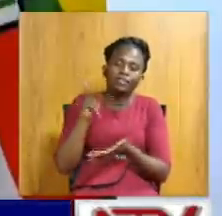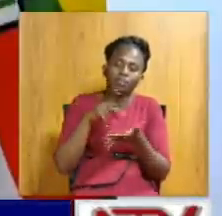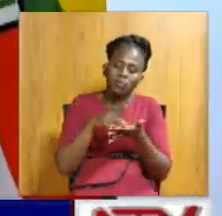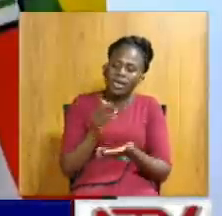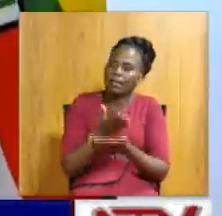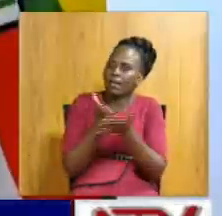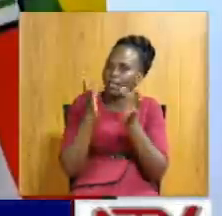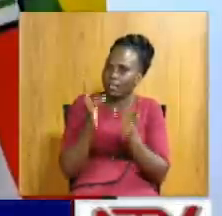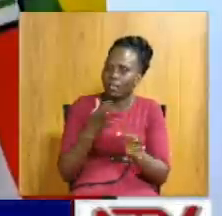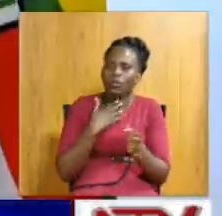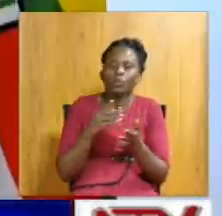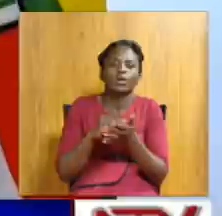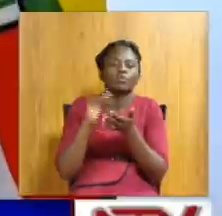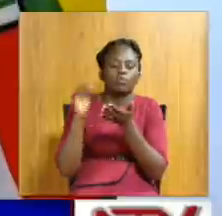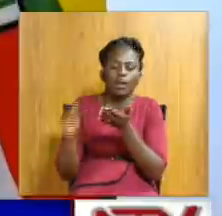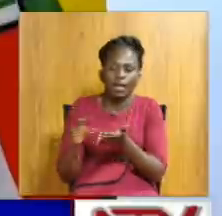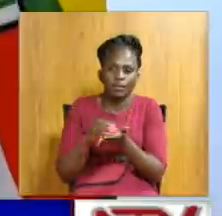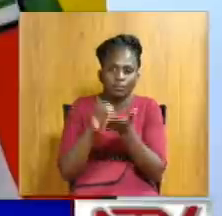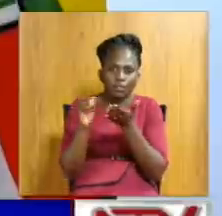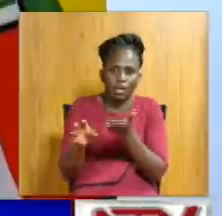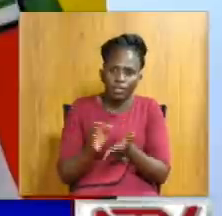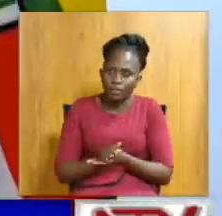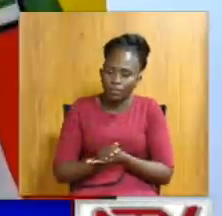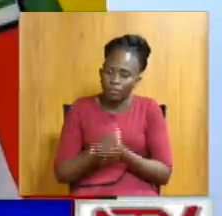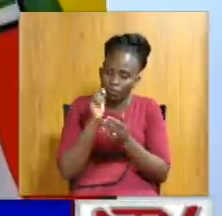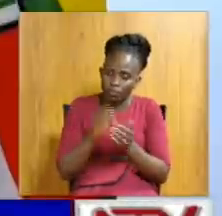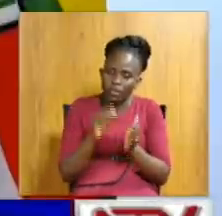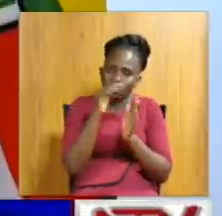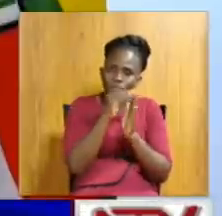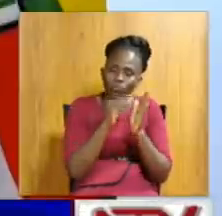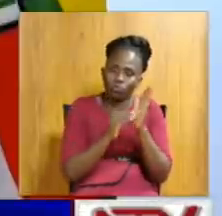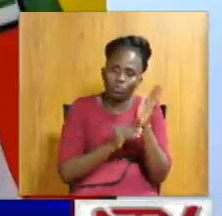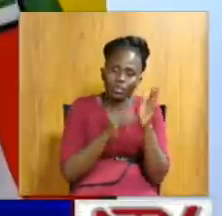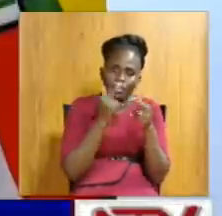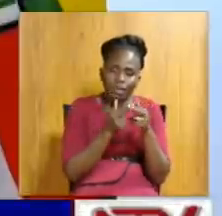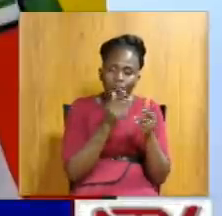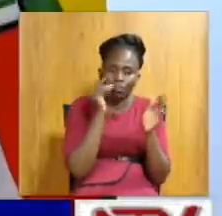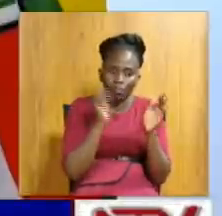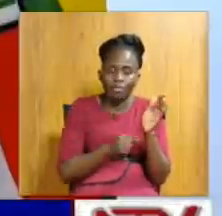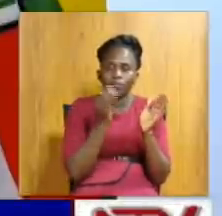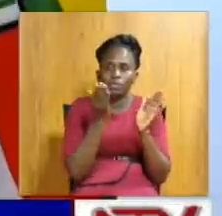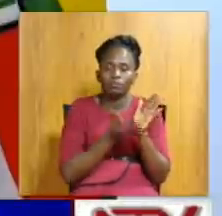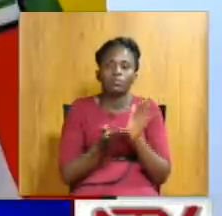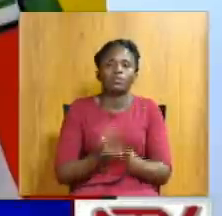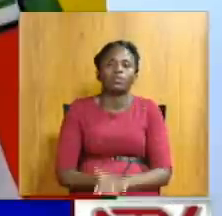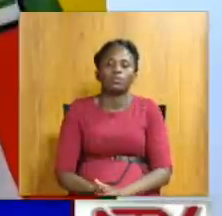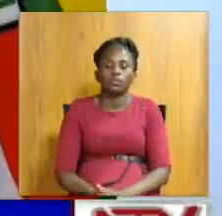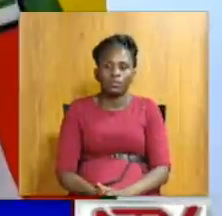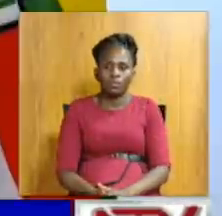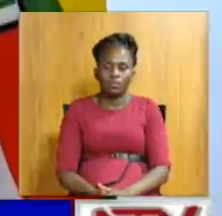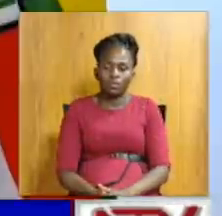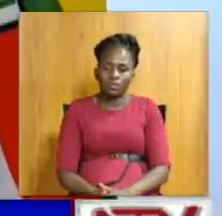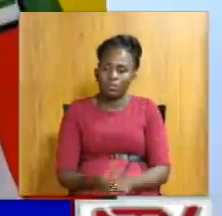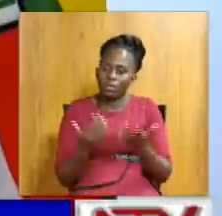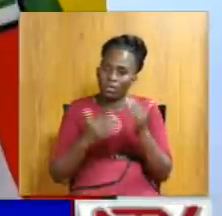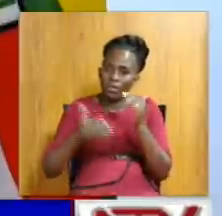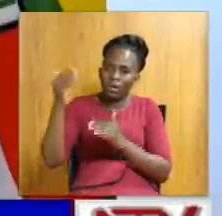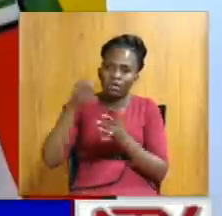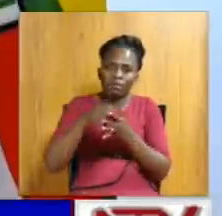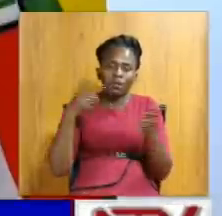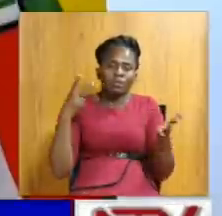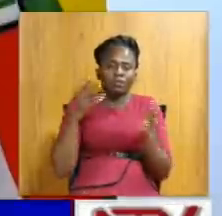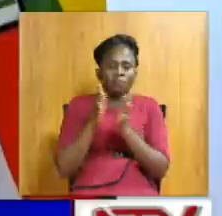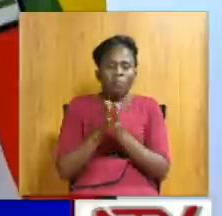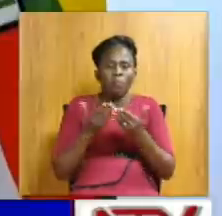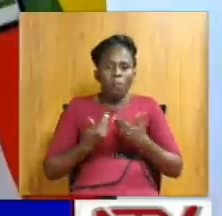to buy, provided it is on the list of the recommended crops that are high value and have